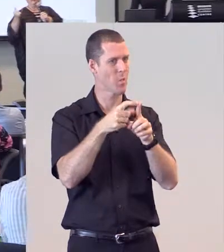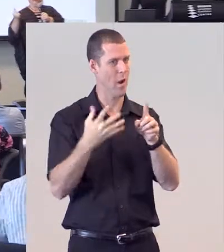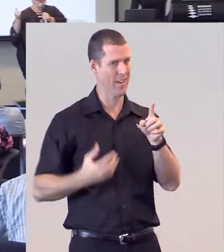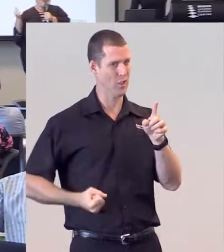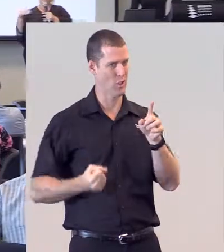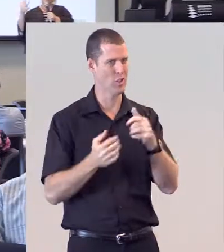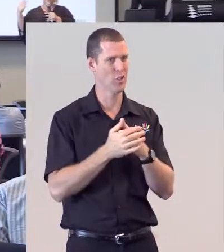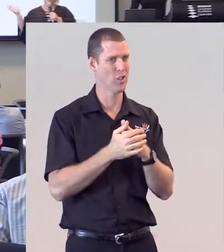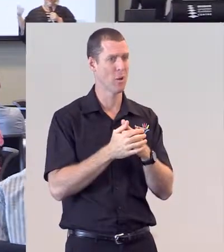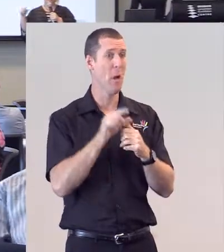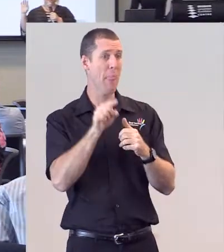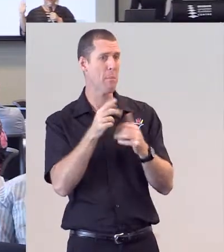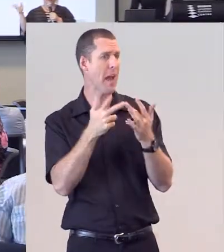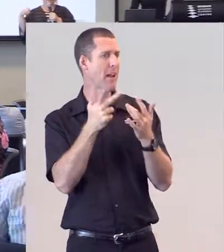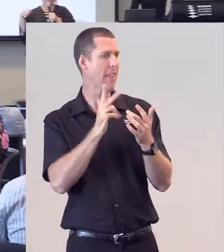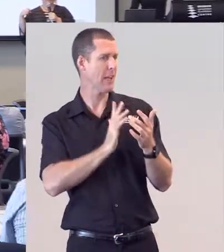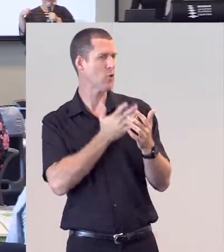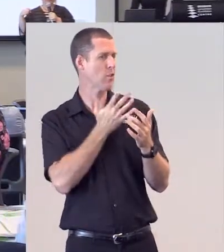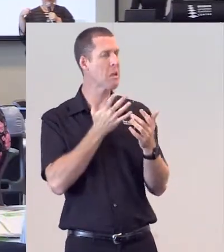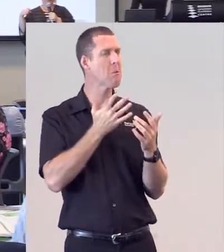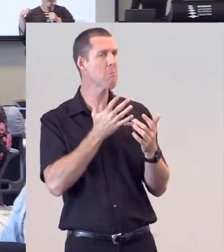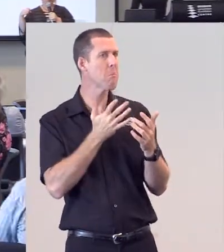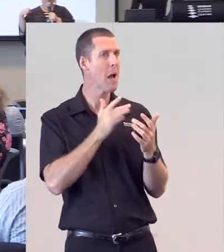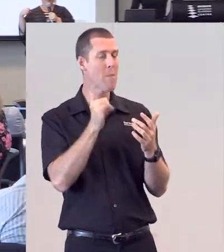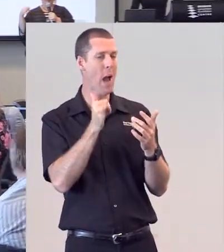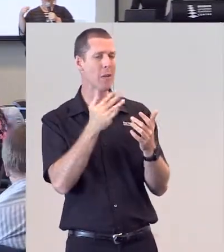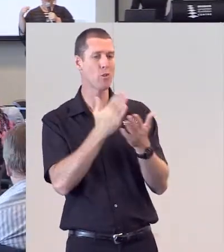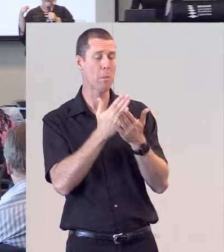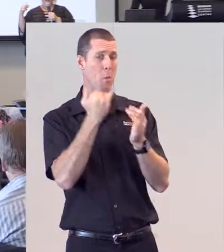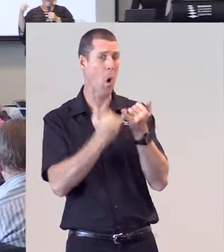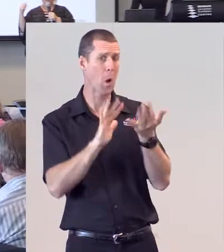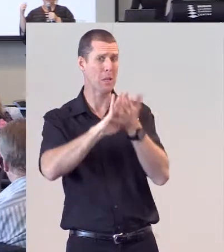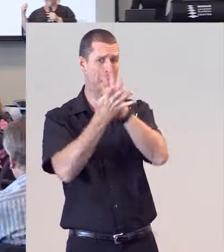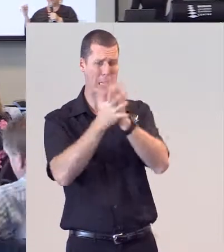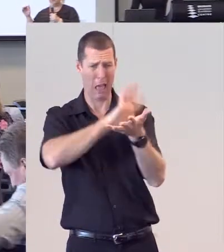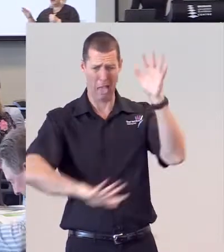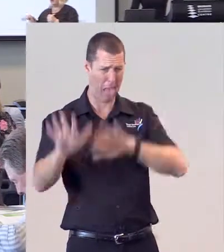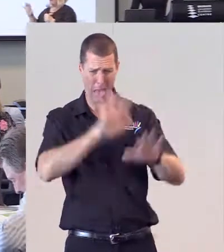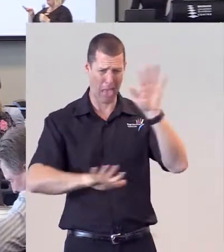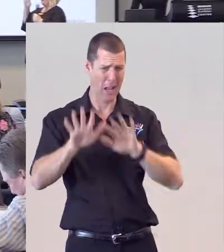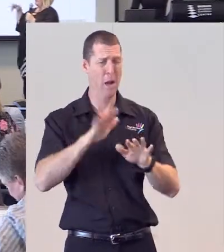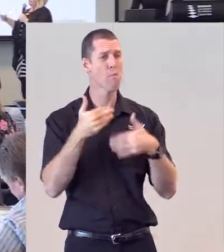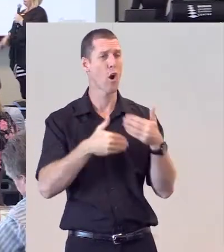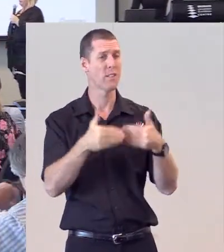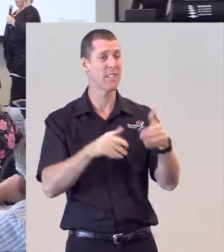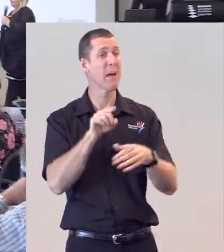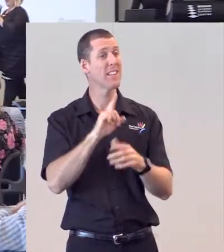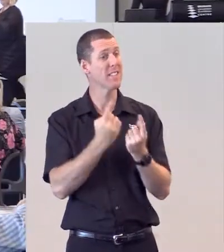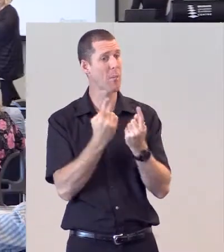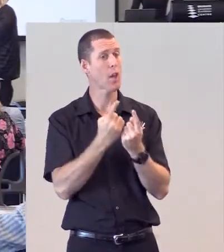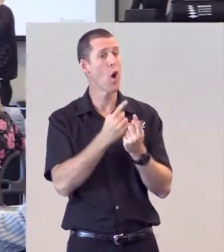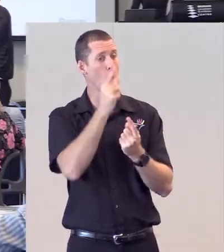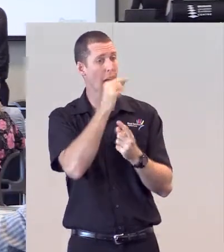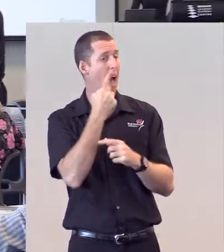which would be, that would be another interesting but probably equally or even more messy process. But, that's something that we